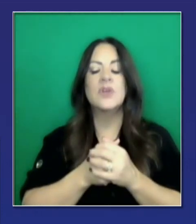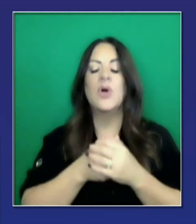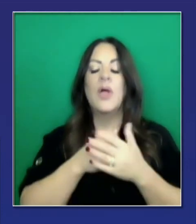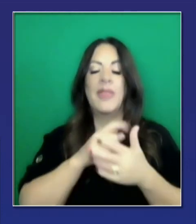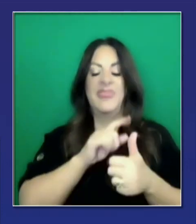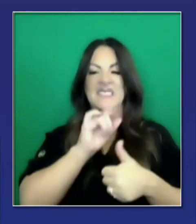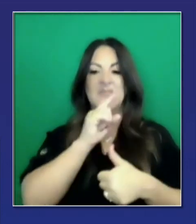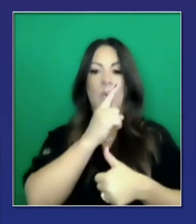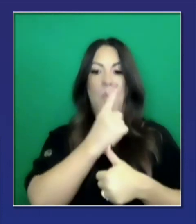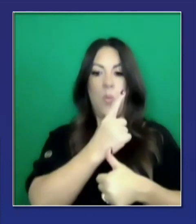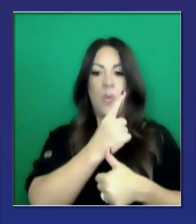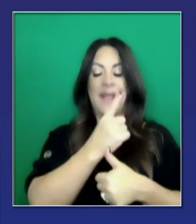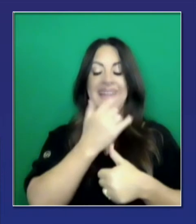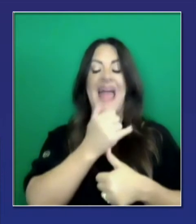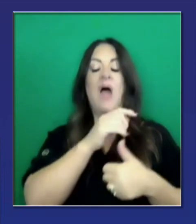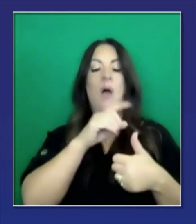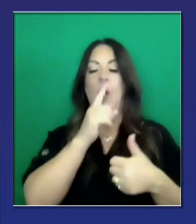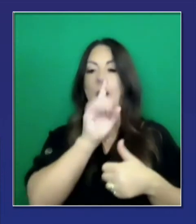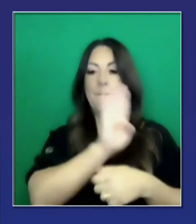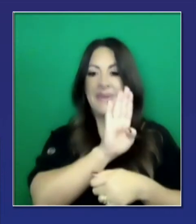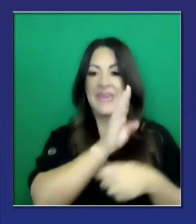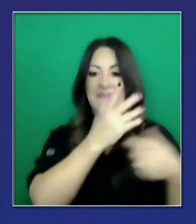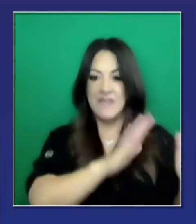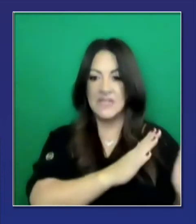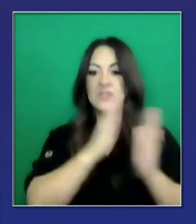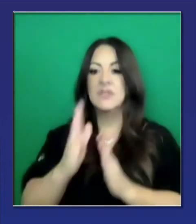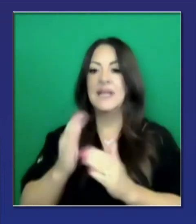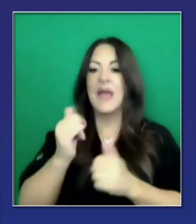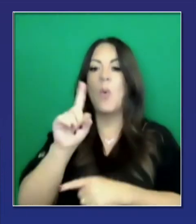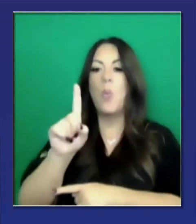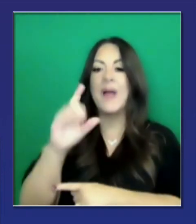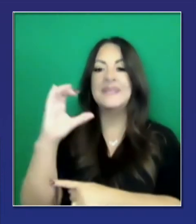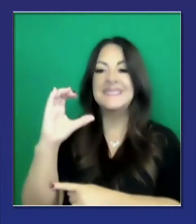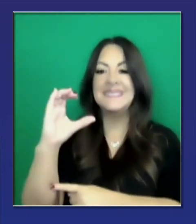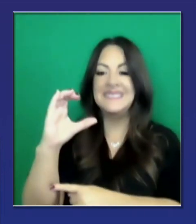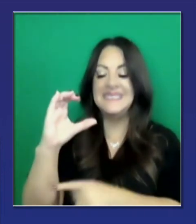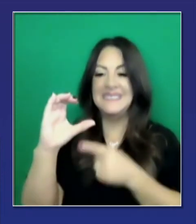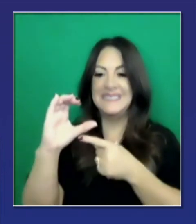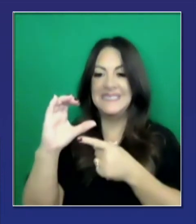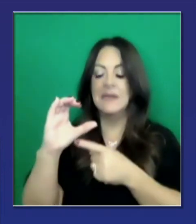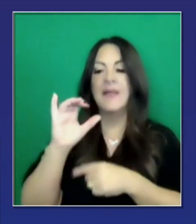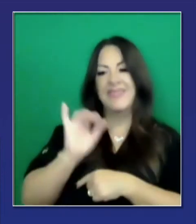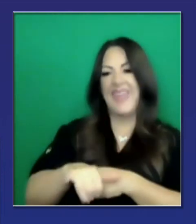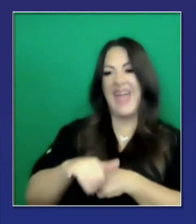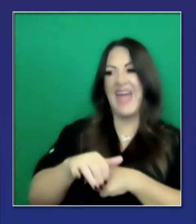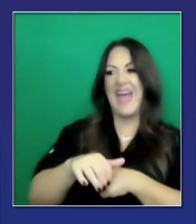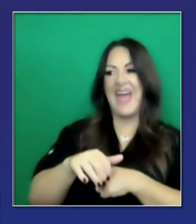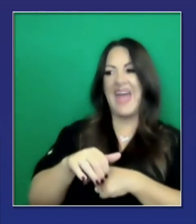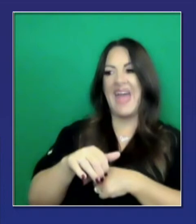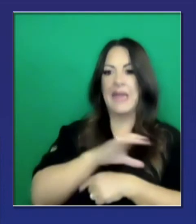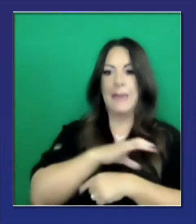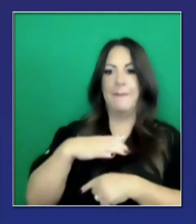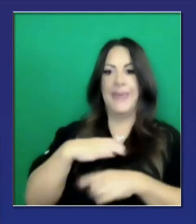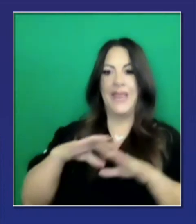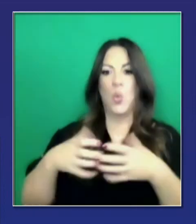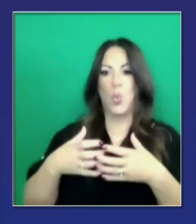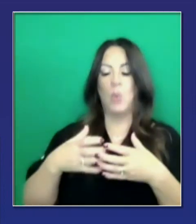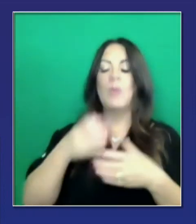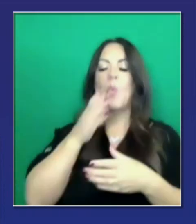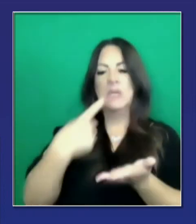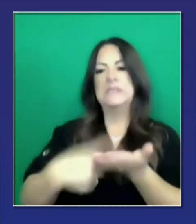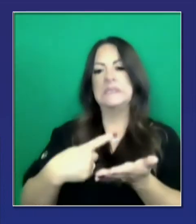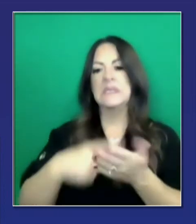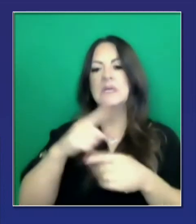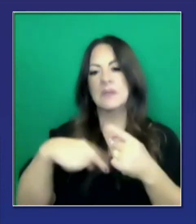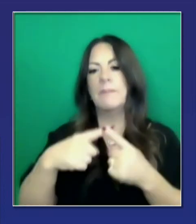1C, this is under consideration. They'll be discussing this on Wednesday. They'll be approving 1B, we hope as